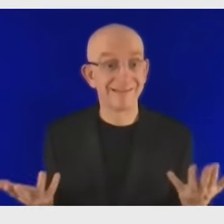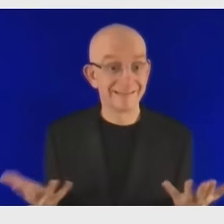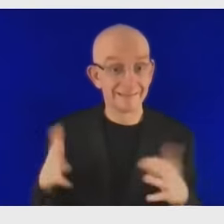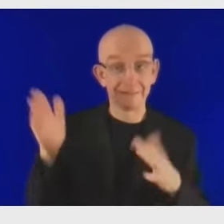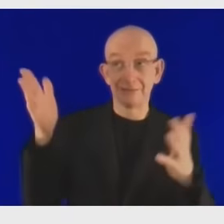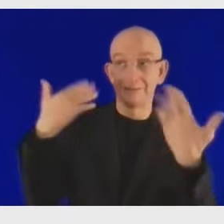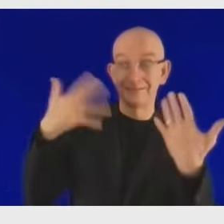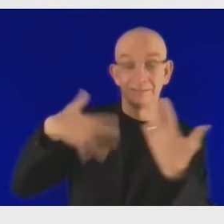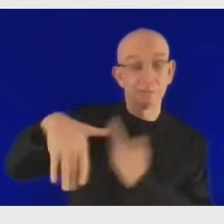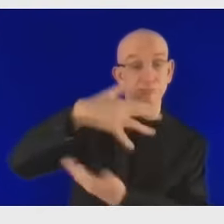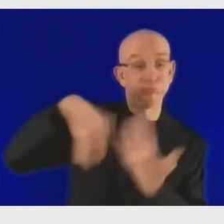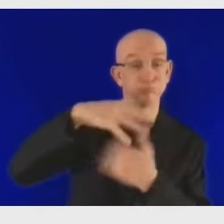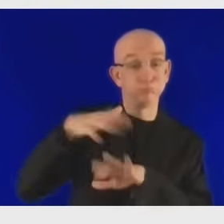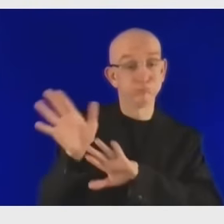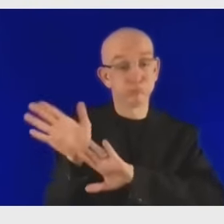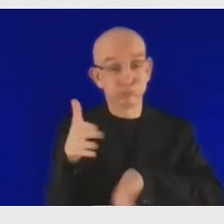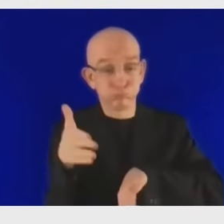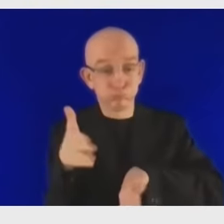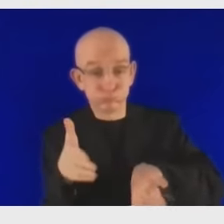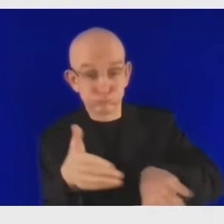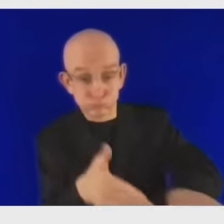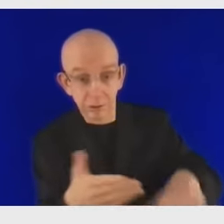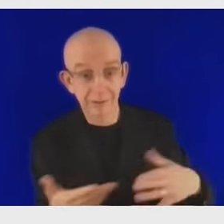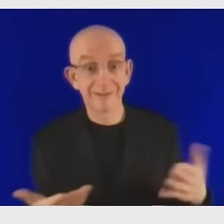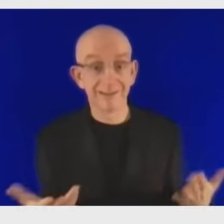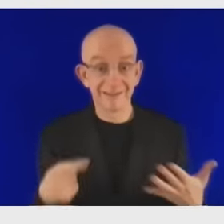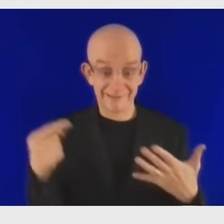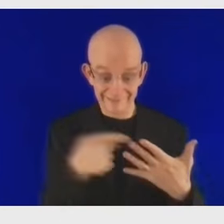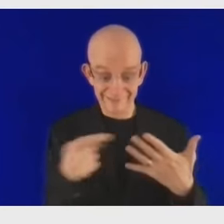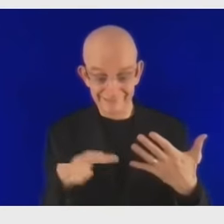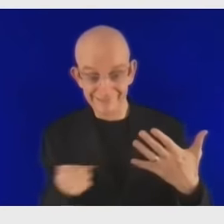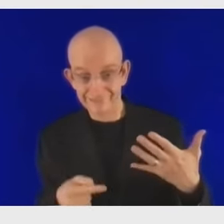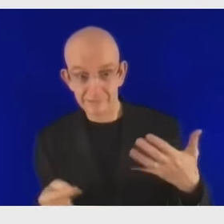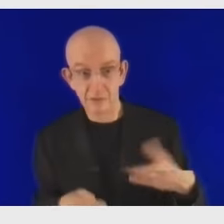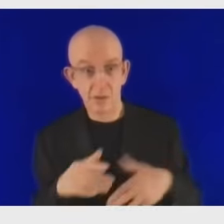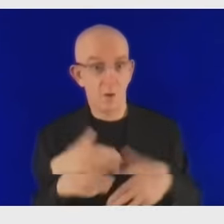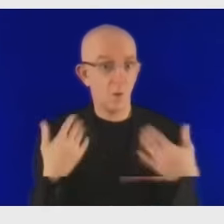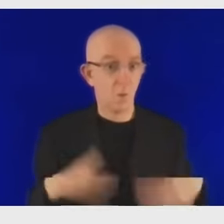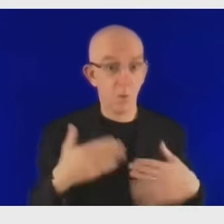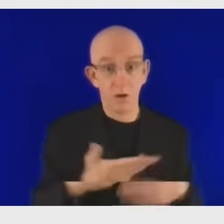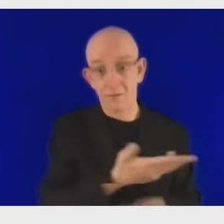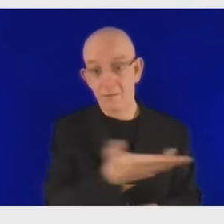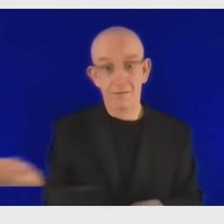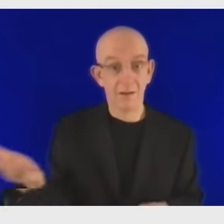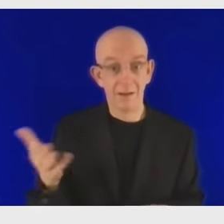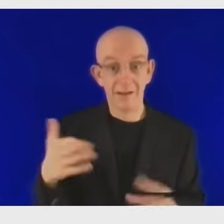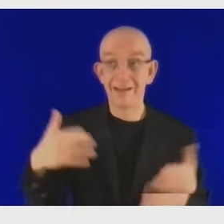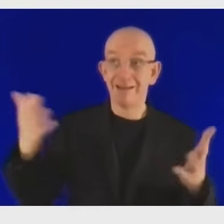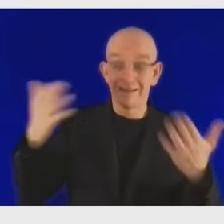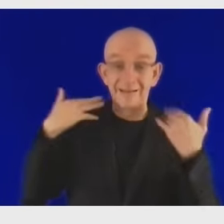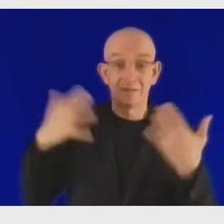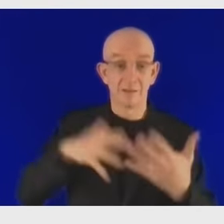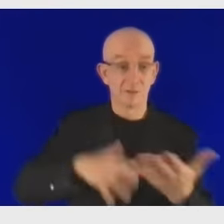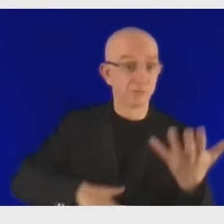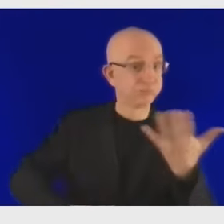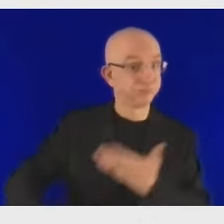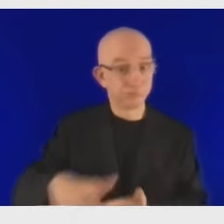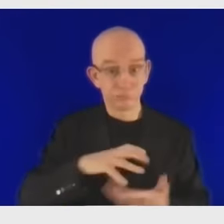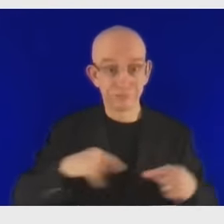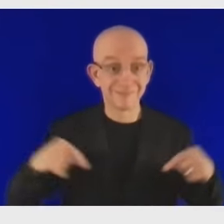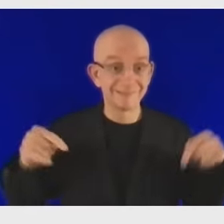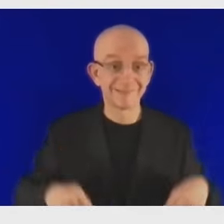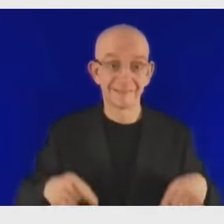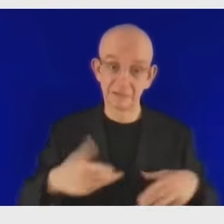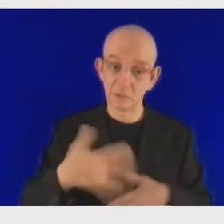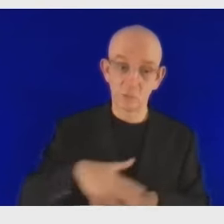and I would say different countries and regions, we are also the most vulnerable and most dangerous